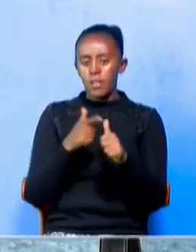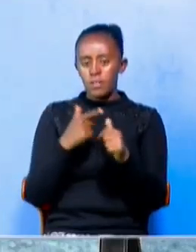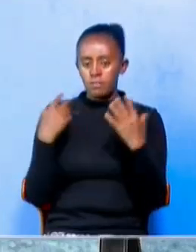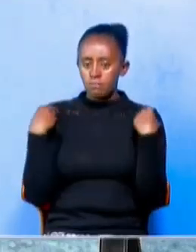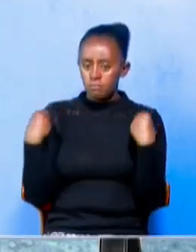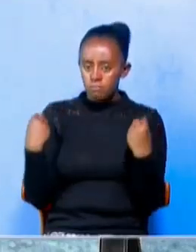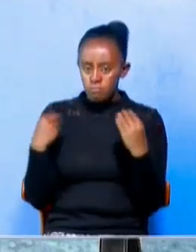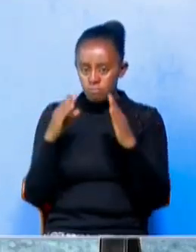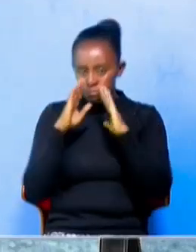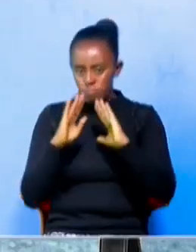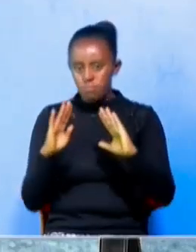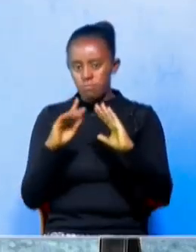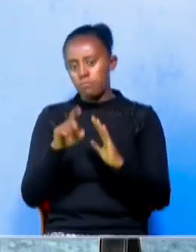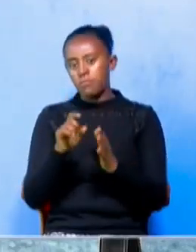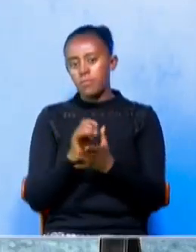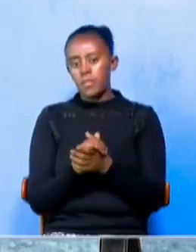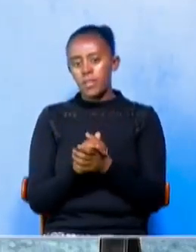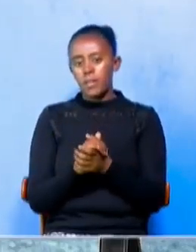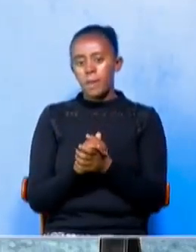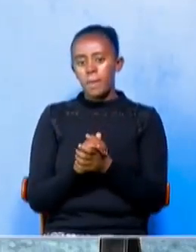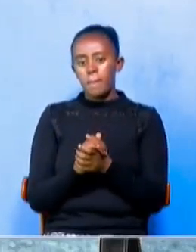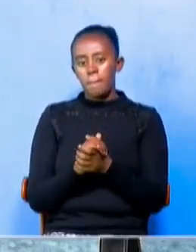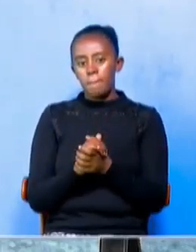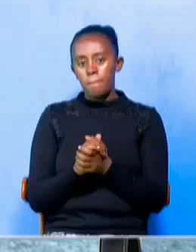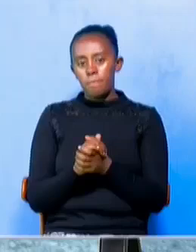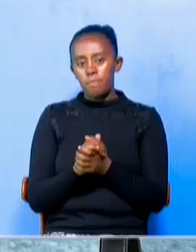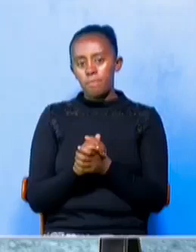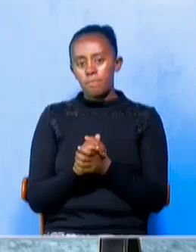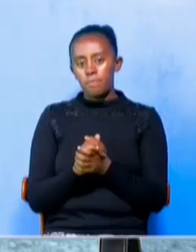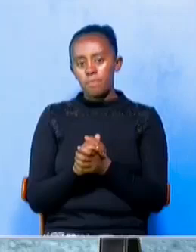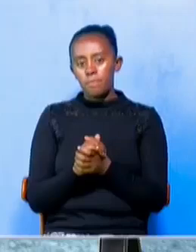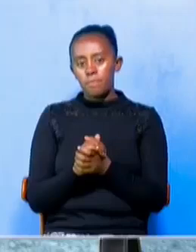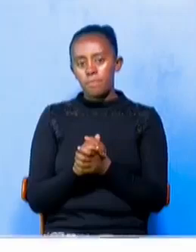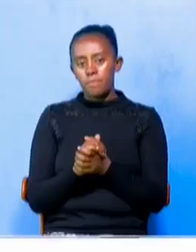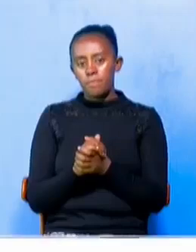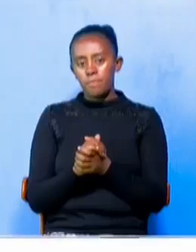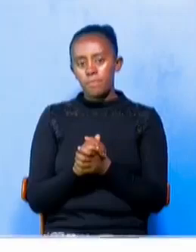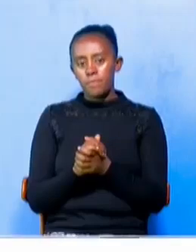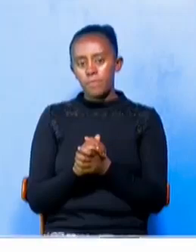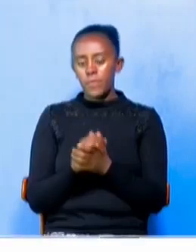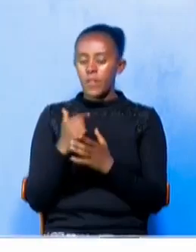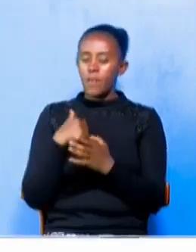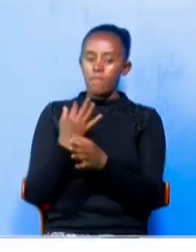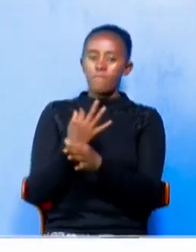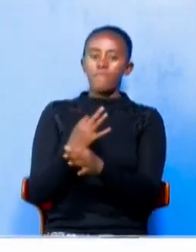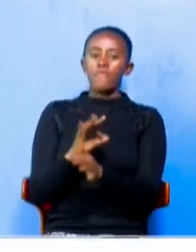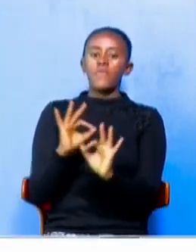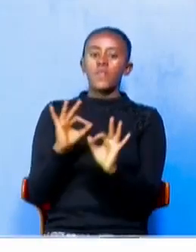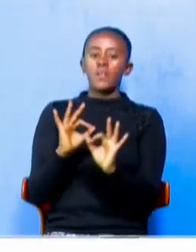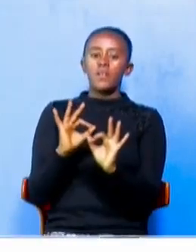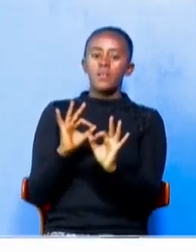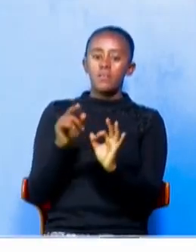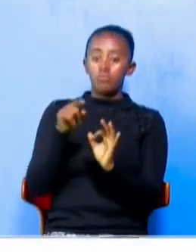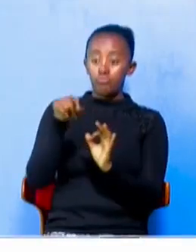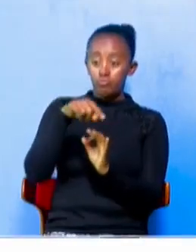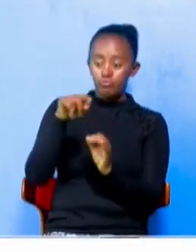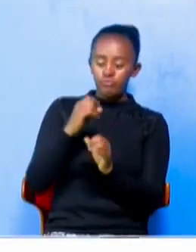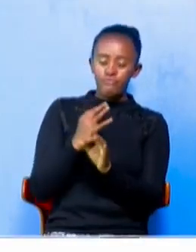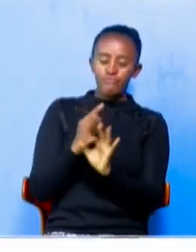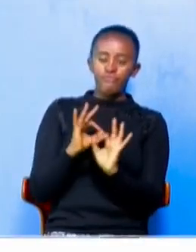Yeah. And the other one that is, you see, make him free, right? Make,